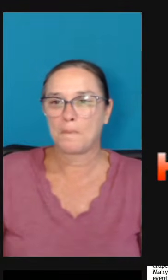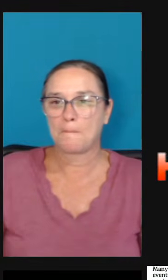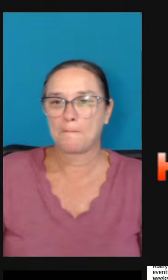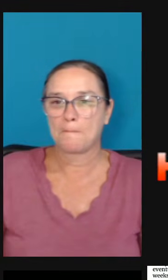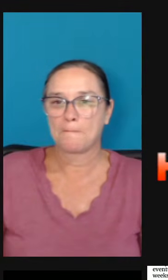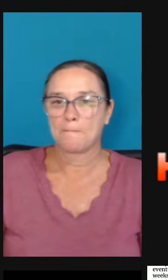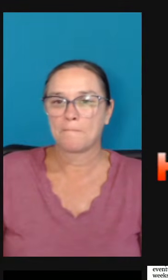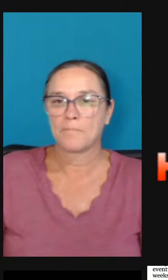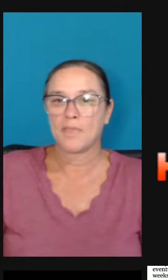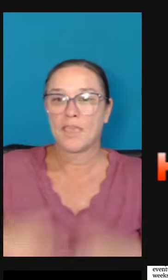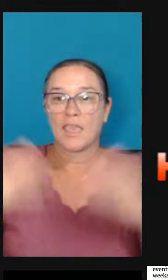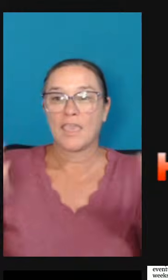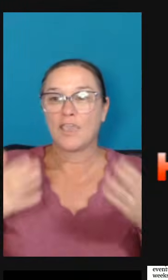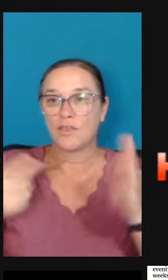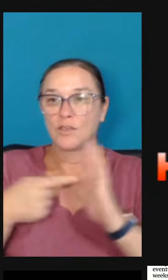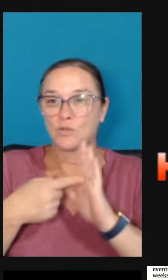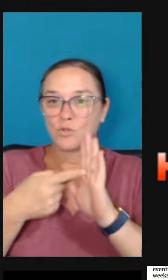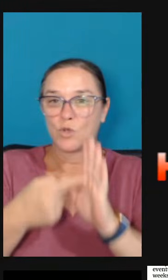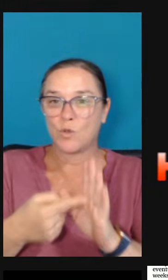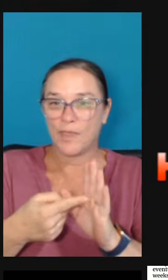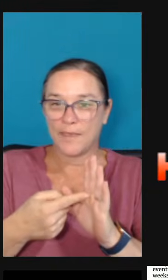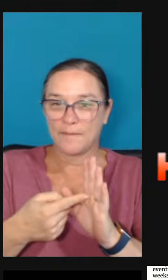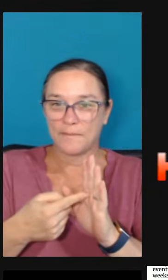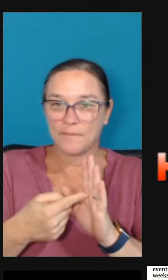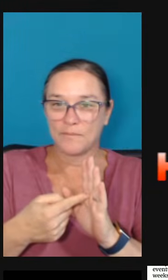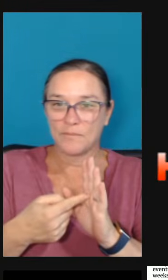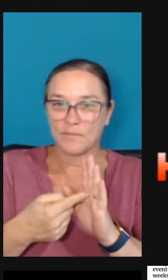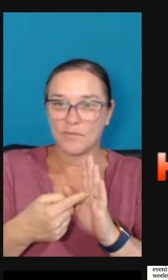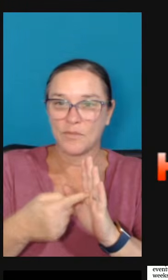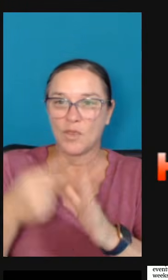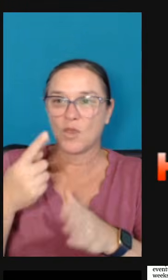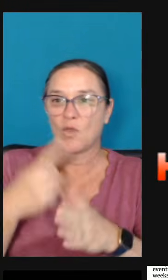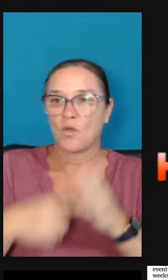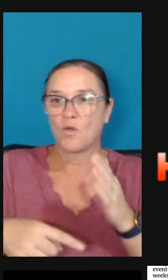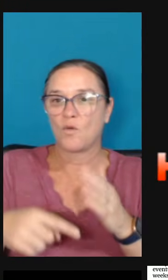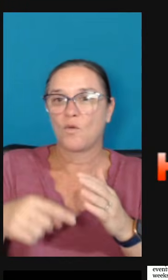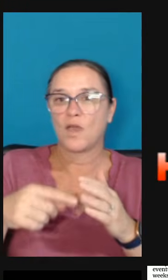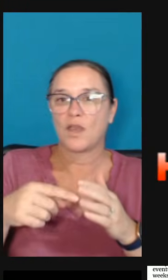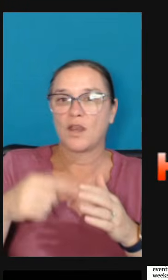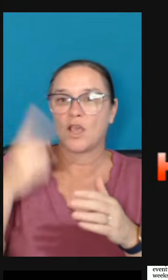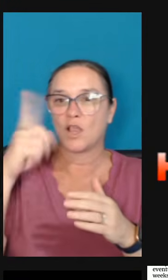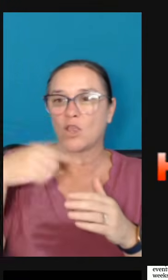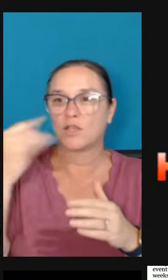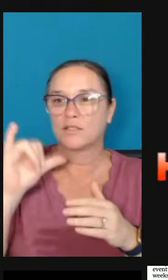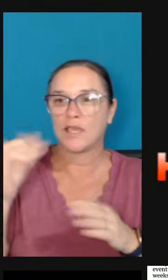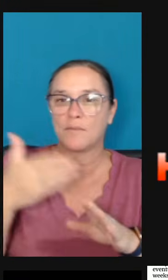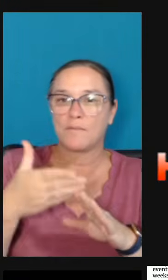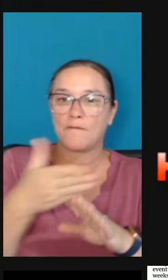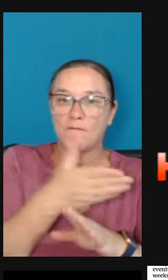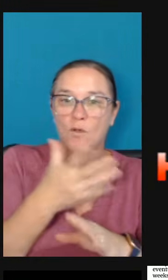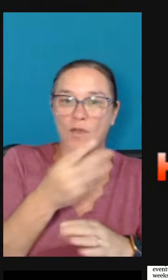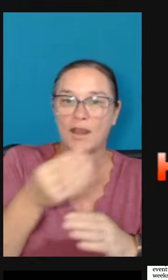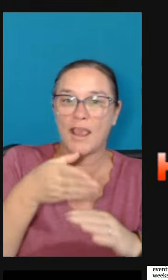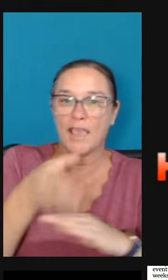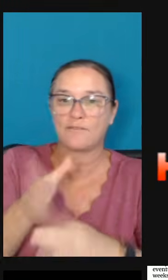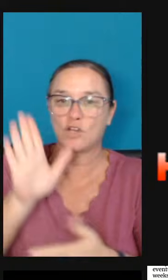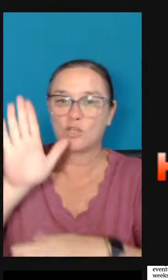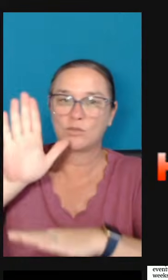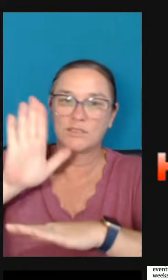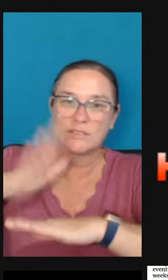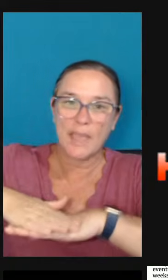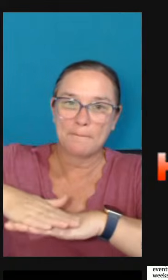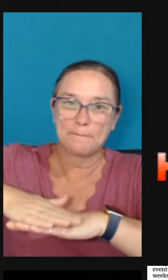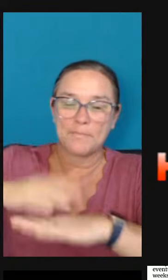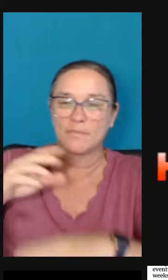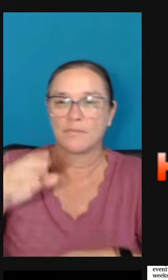Here they're showing a view of what a piece of reticulite looks like before and after it's stepped on. So you can see it looks like a